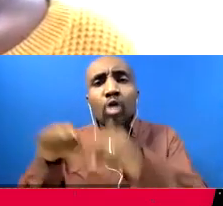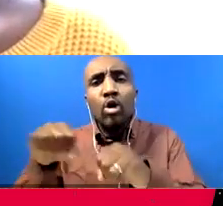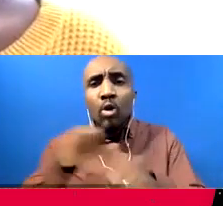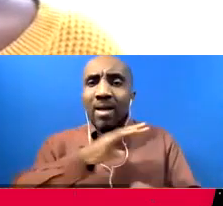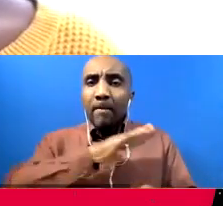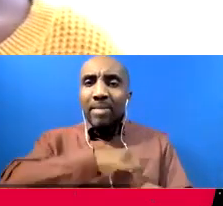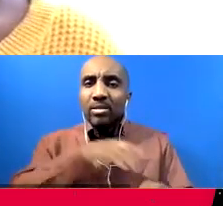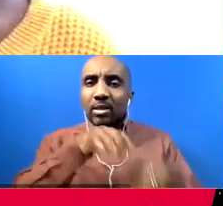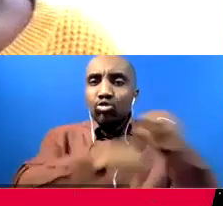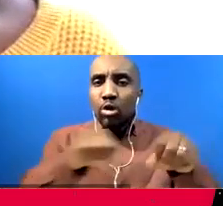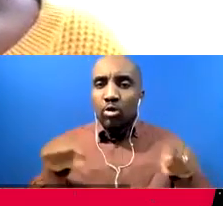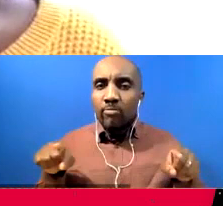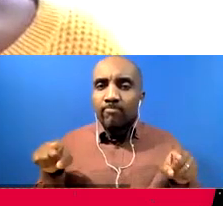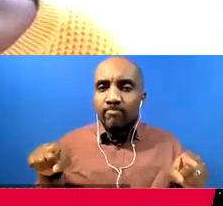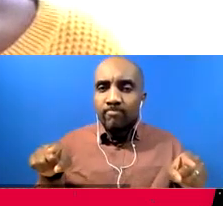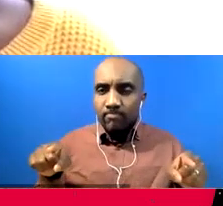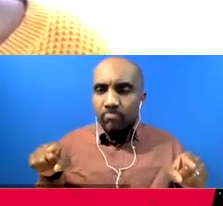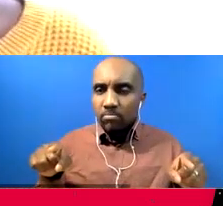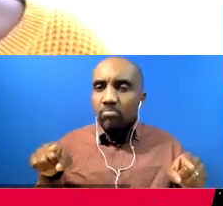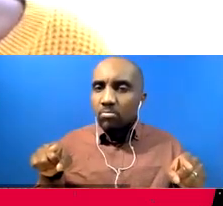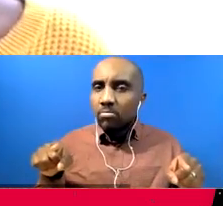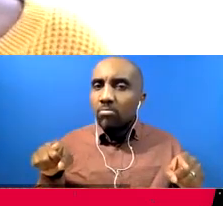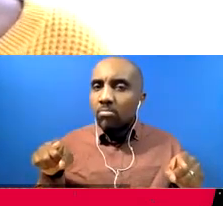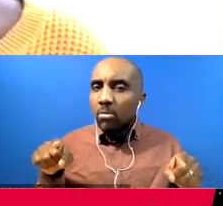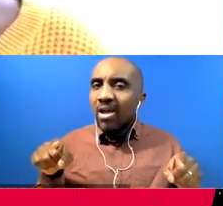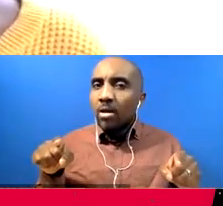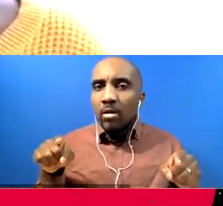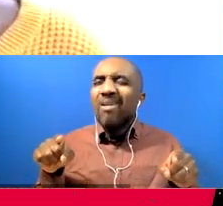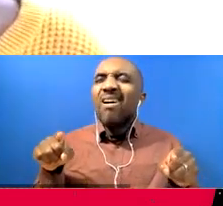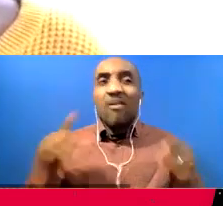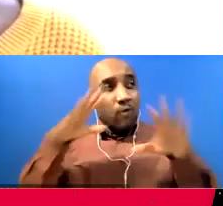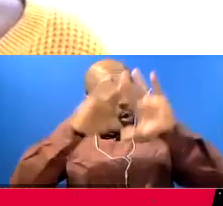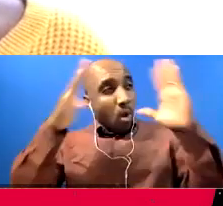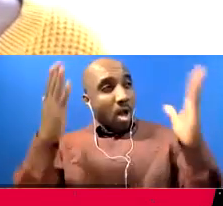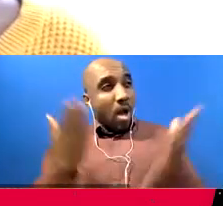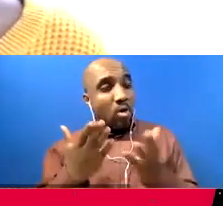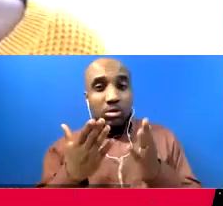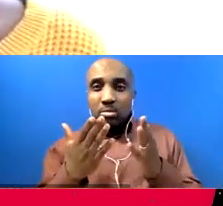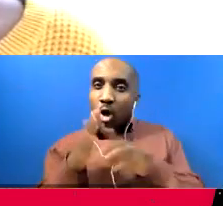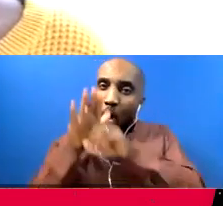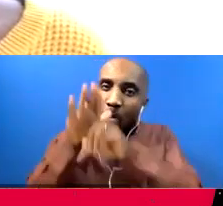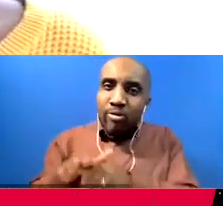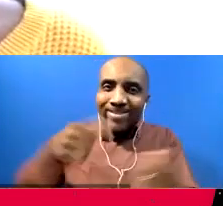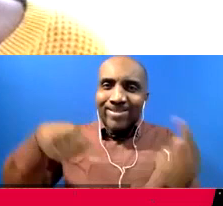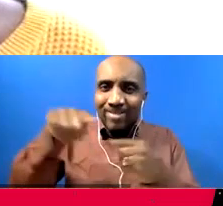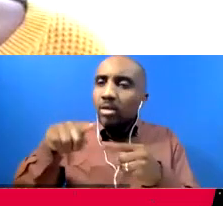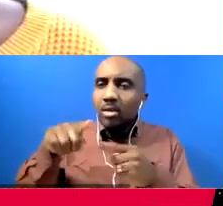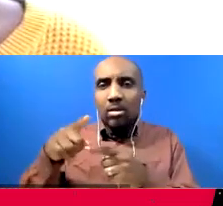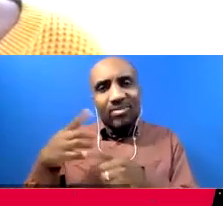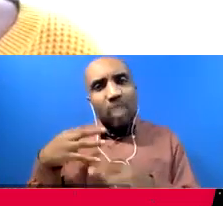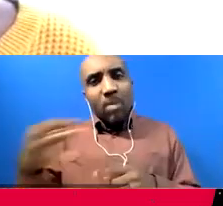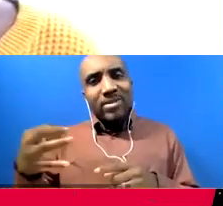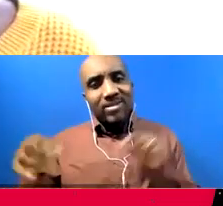Palestinian struggle are both part of a greater struggle for freedom for all oppressed people. And even today, there's many Black